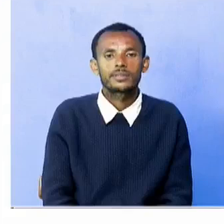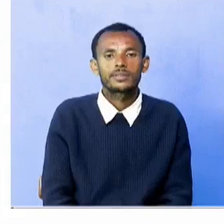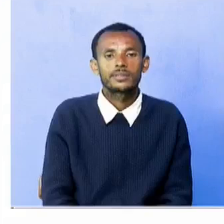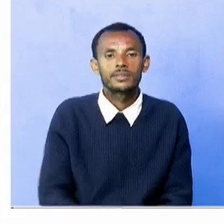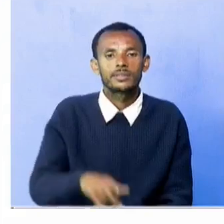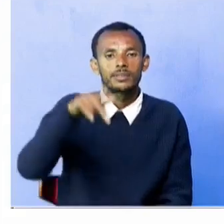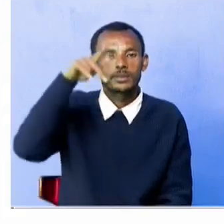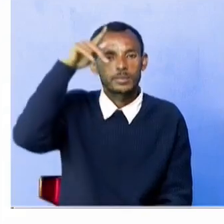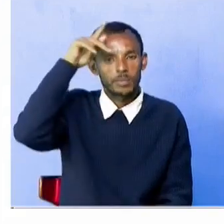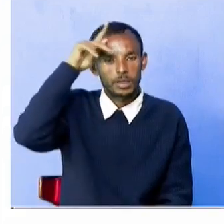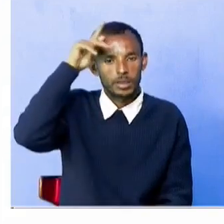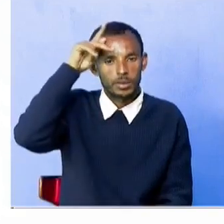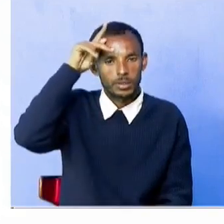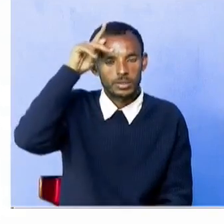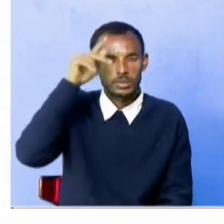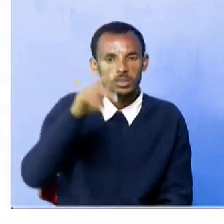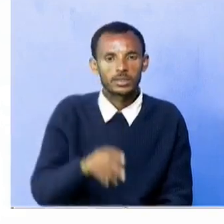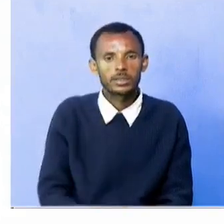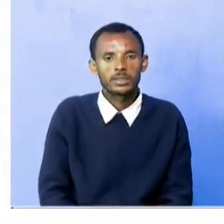Pythagoras